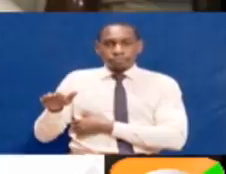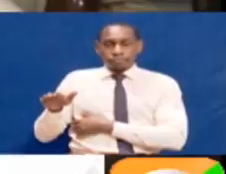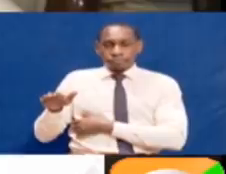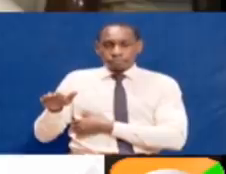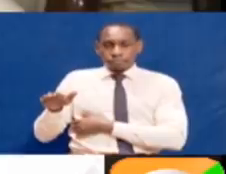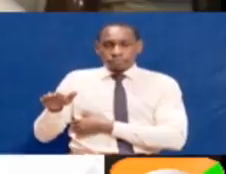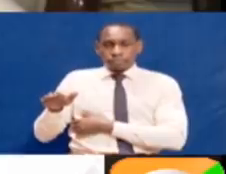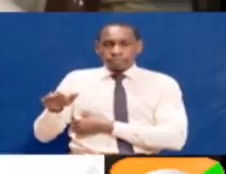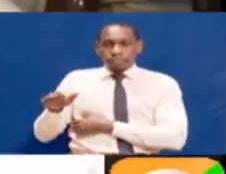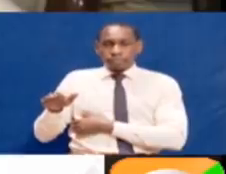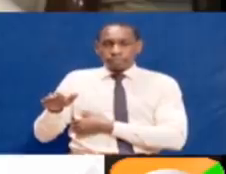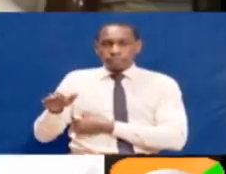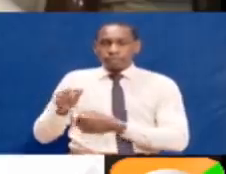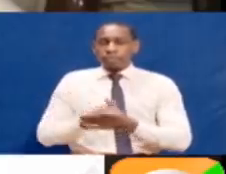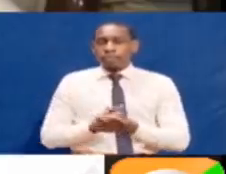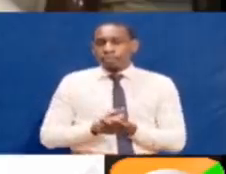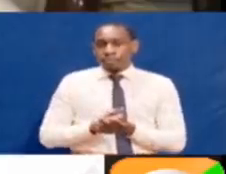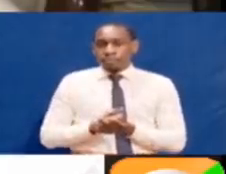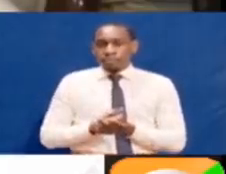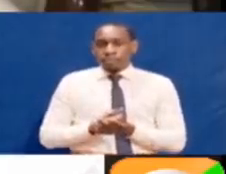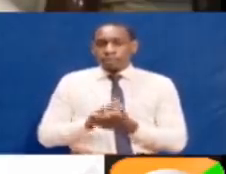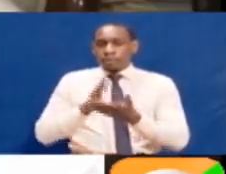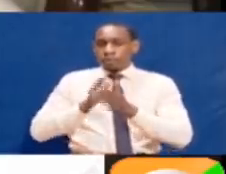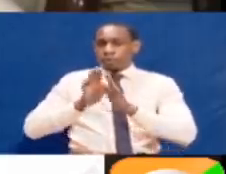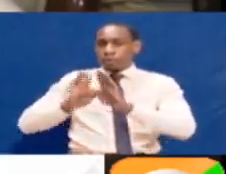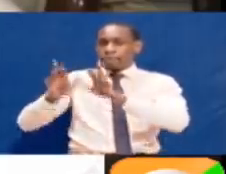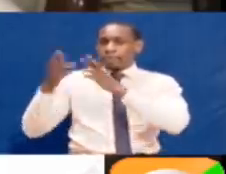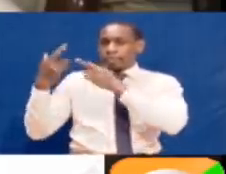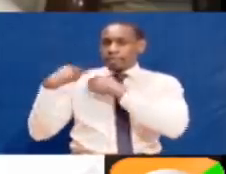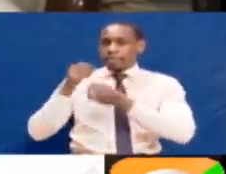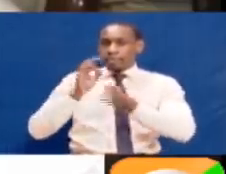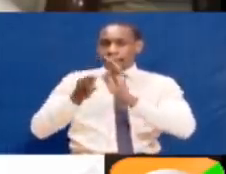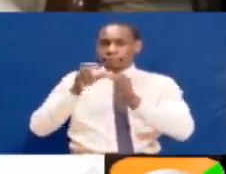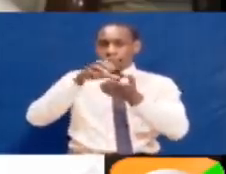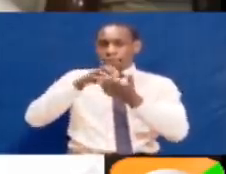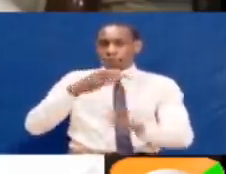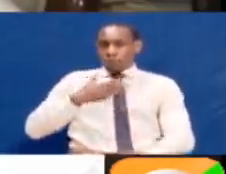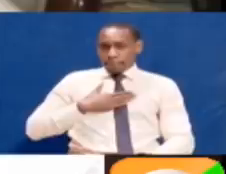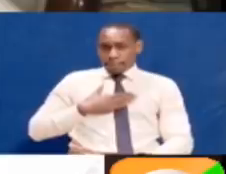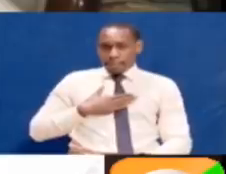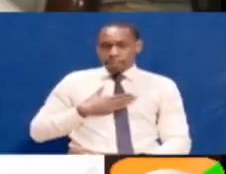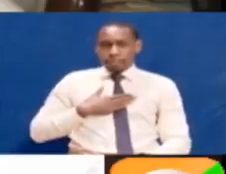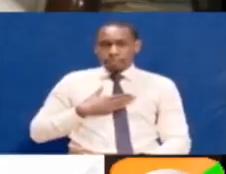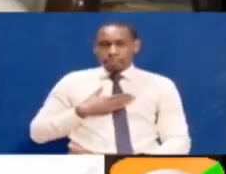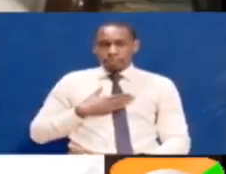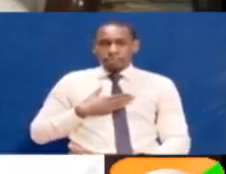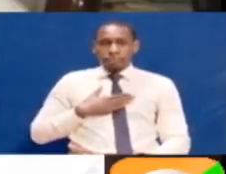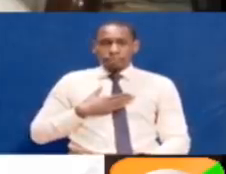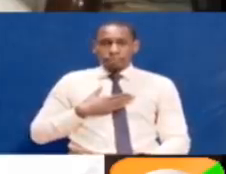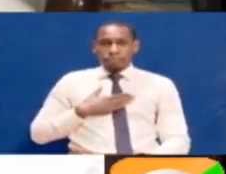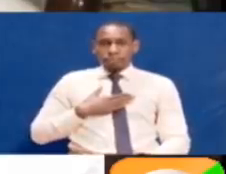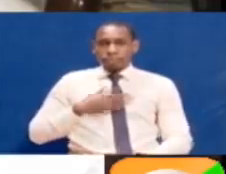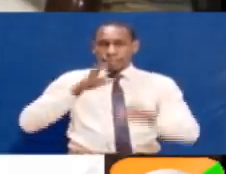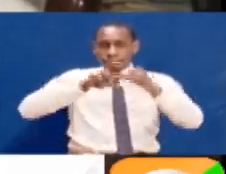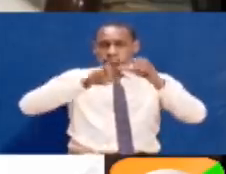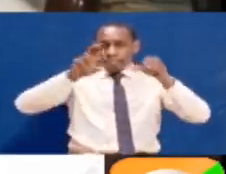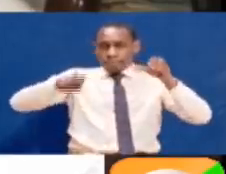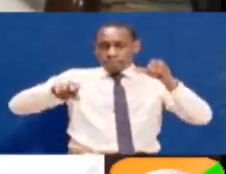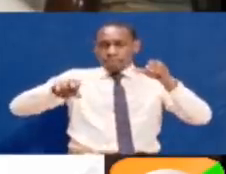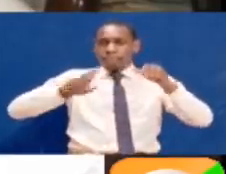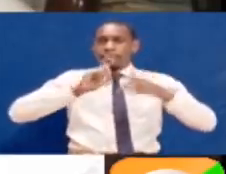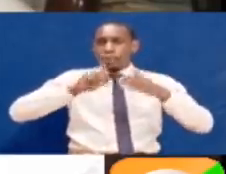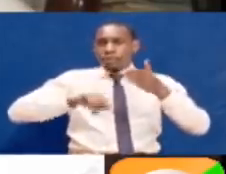funds. It would have become an abdication of duty if in my position I threw the towel and